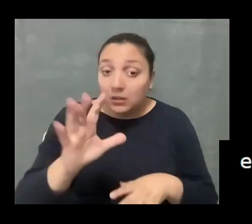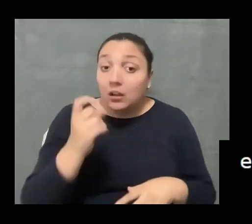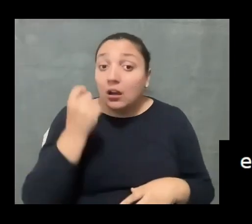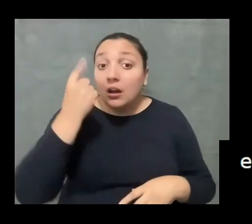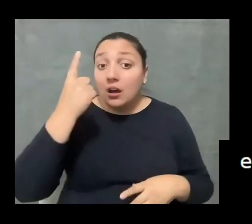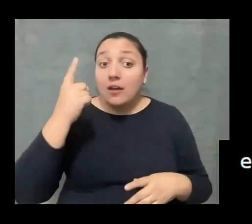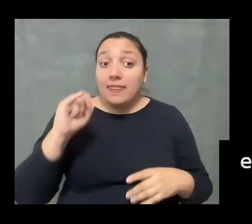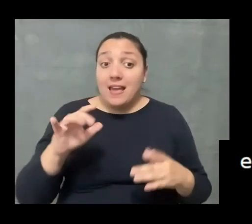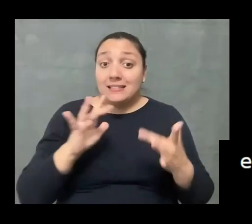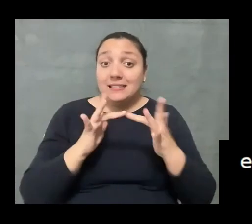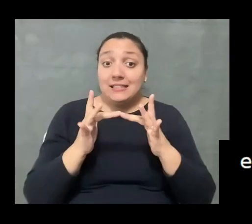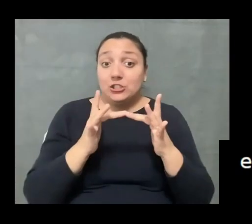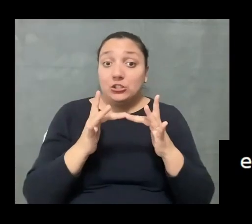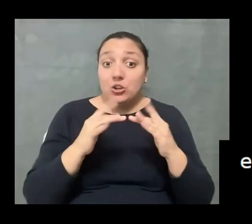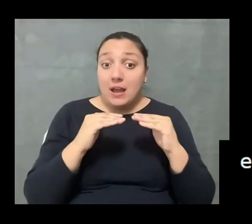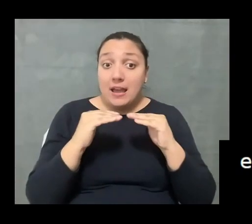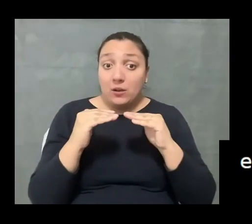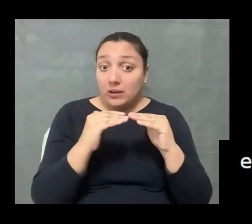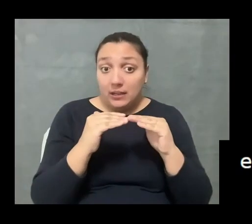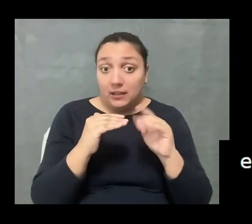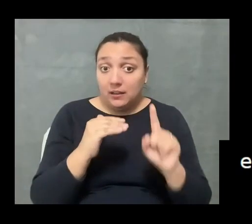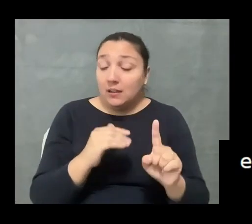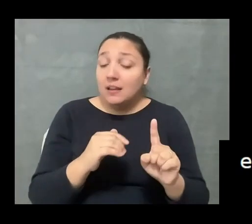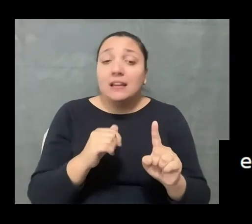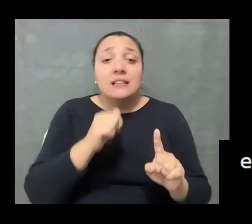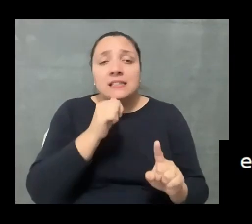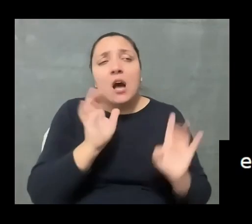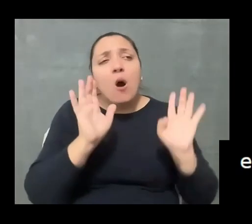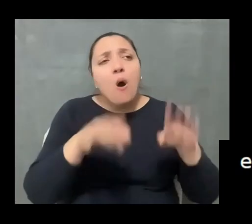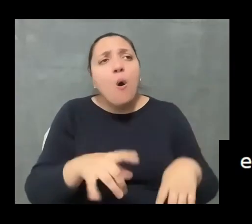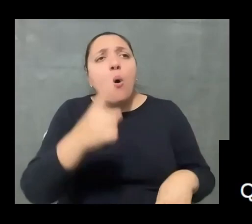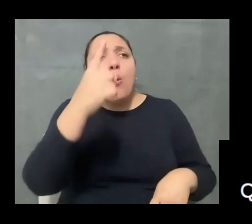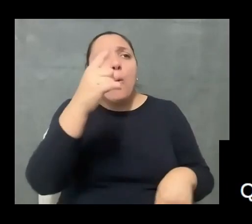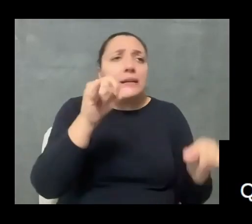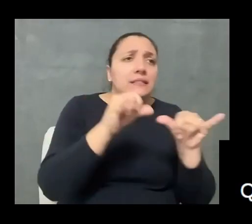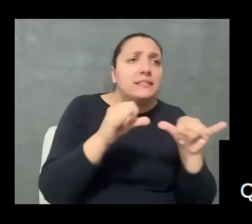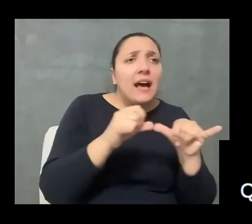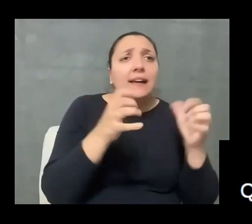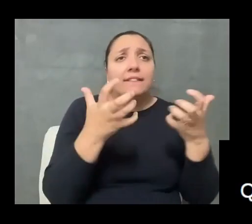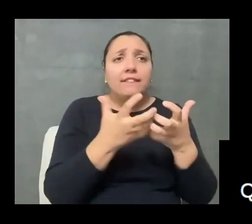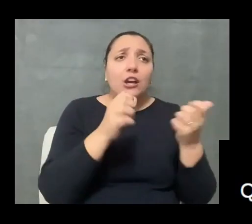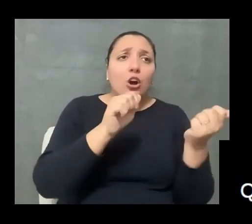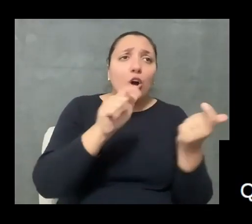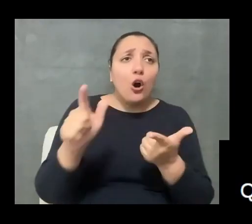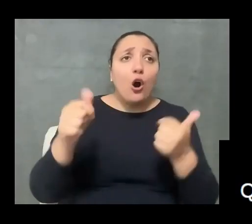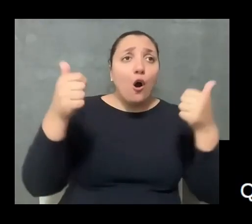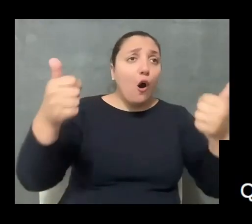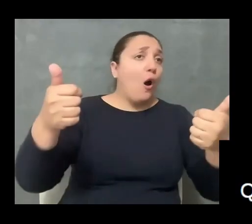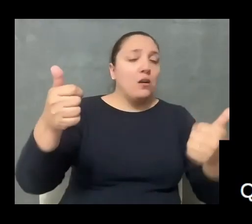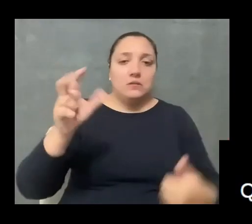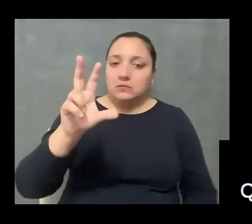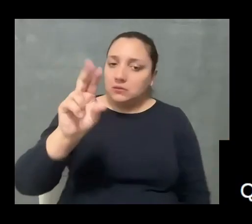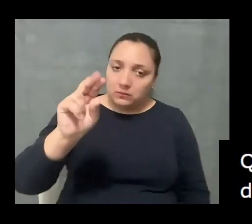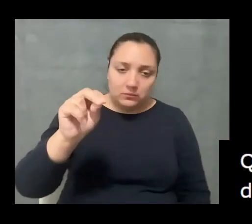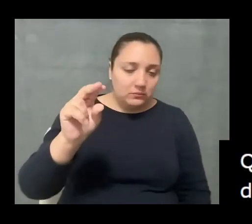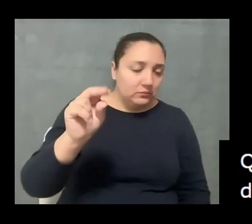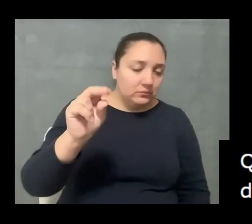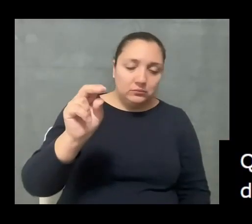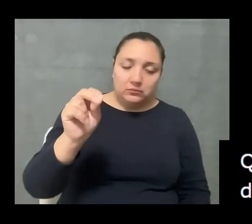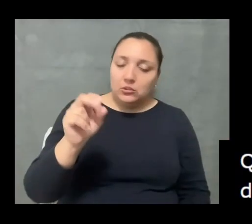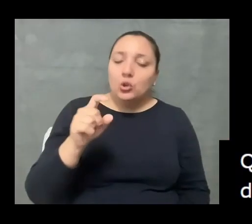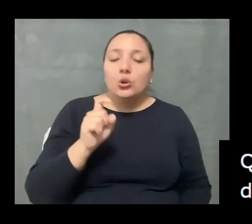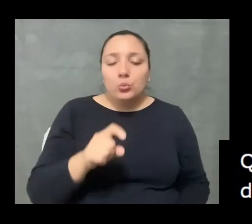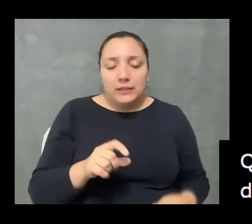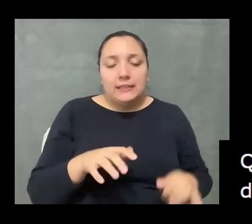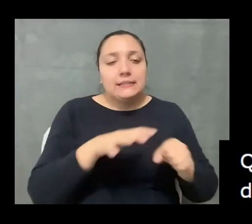not one size fits all. There is not one size fits all solution. And so we need the space and the